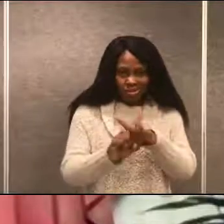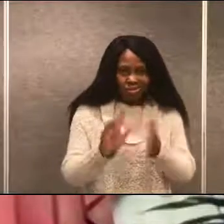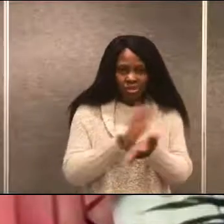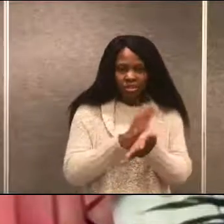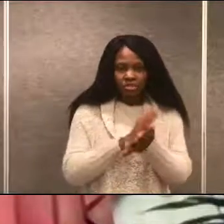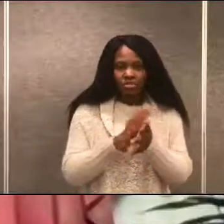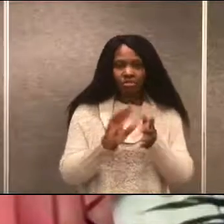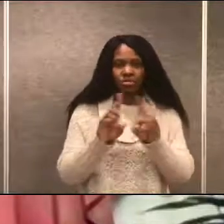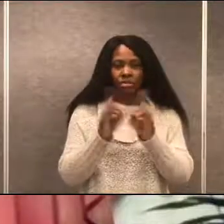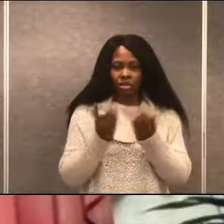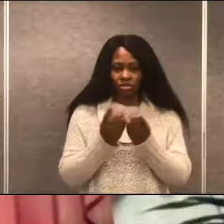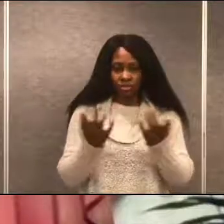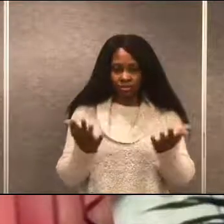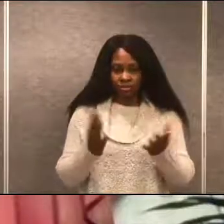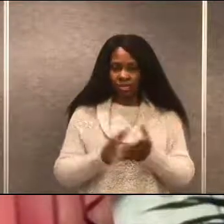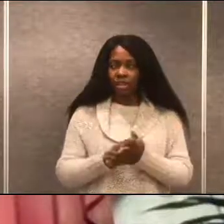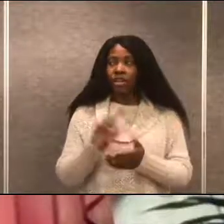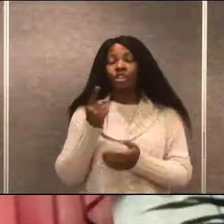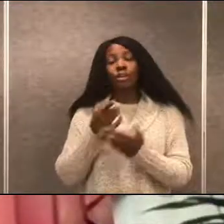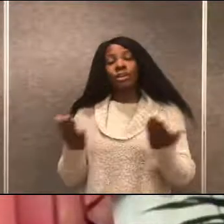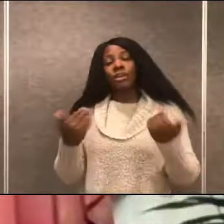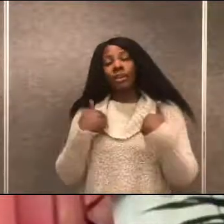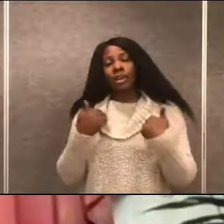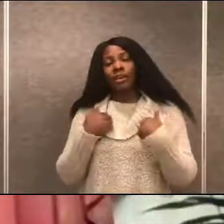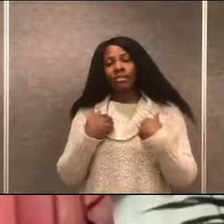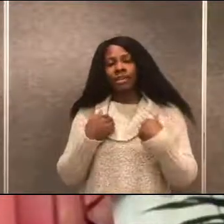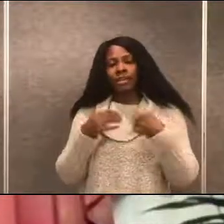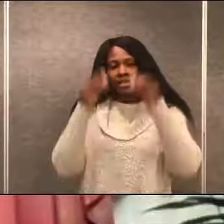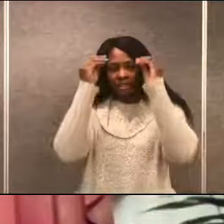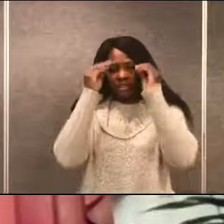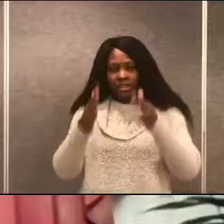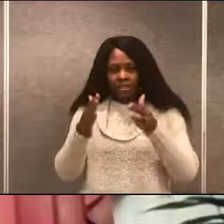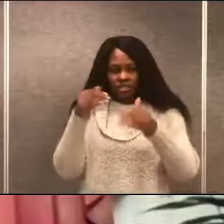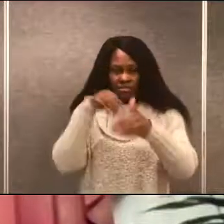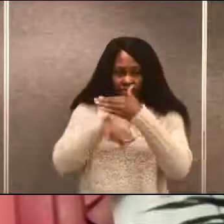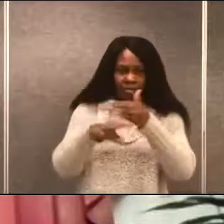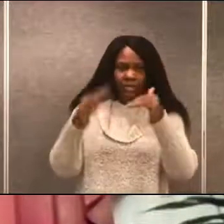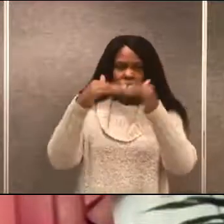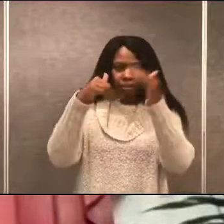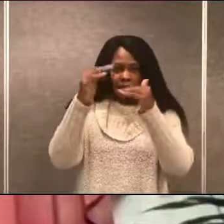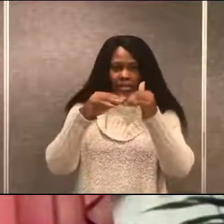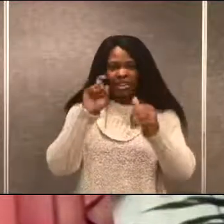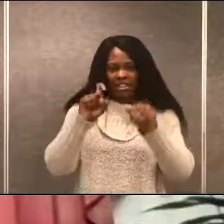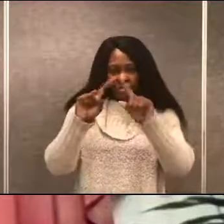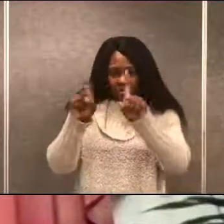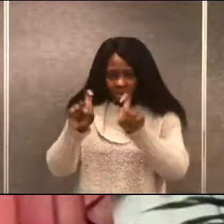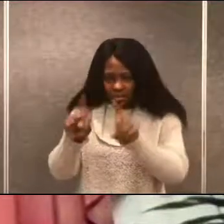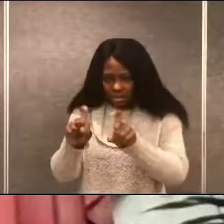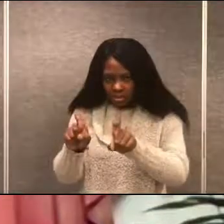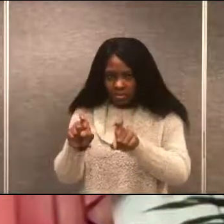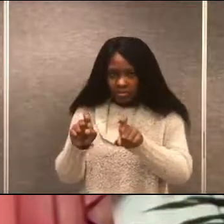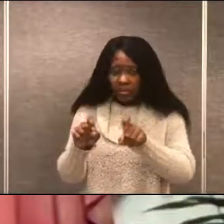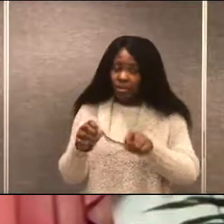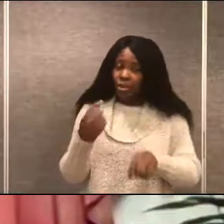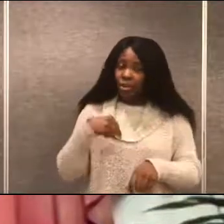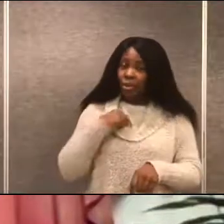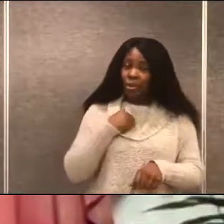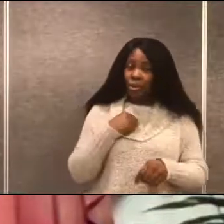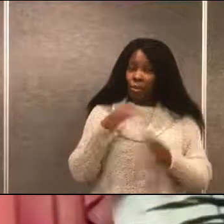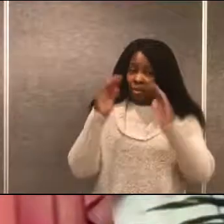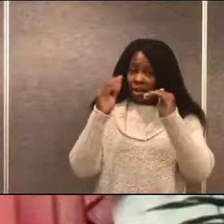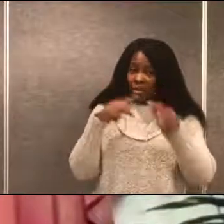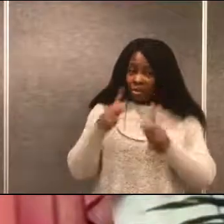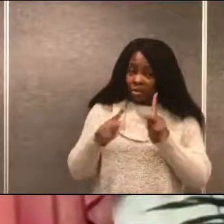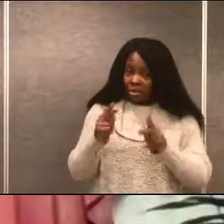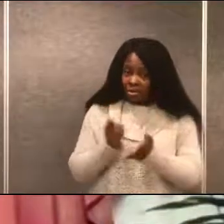when a teacher enters the building, they have to do a screening form. So you're counting on the person being honest, and hopefully with everything that's going on, everyone